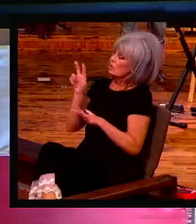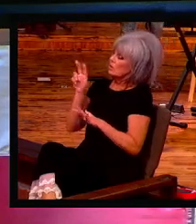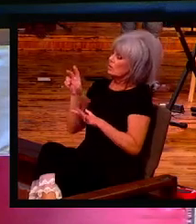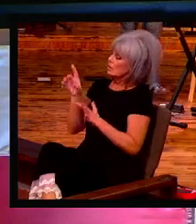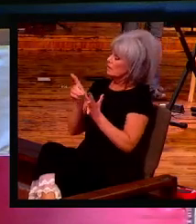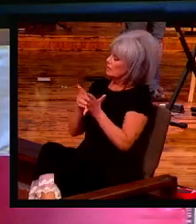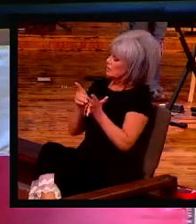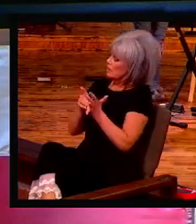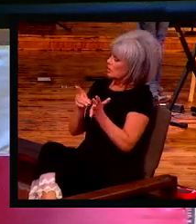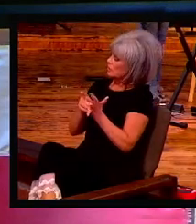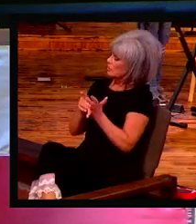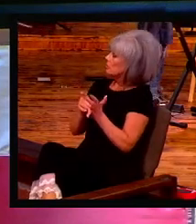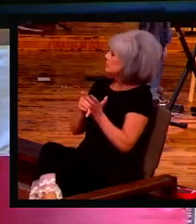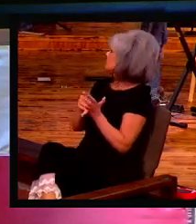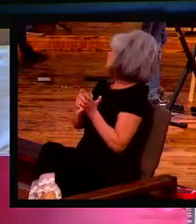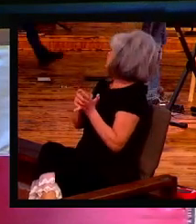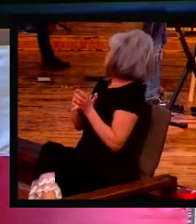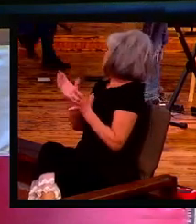as jolly and happy.